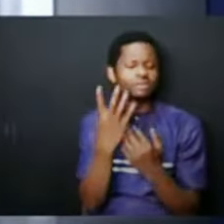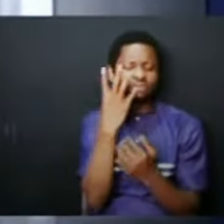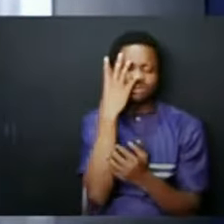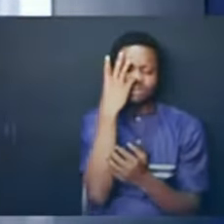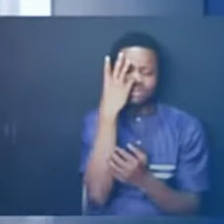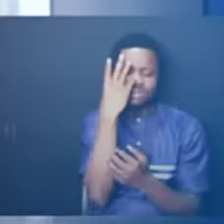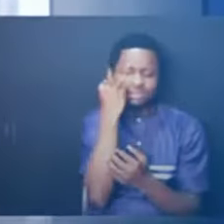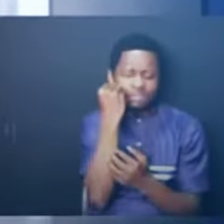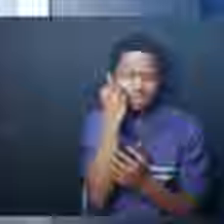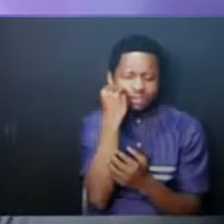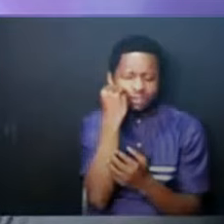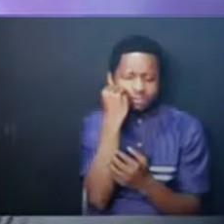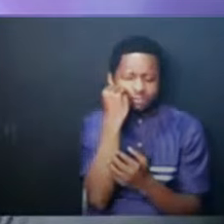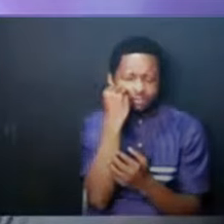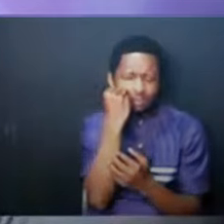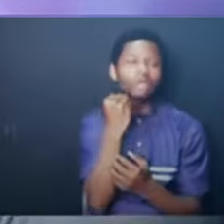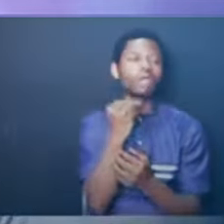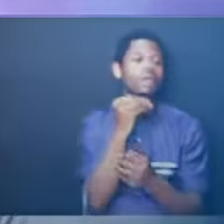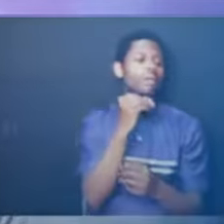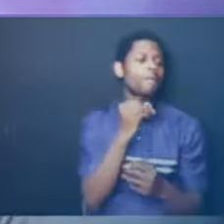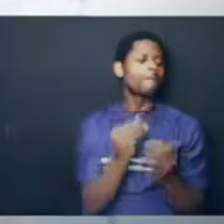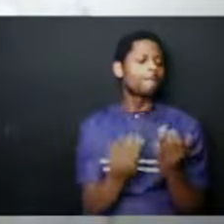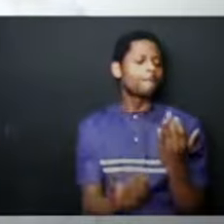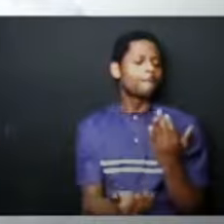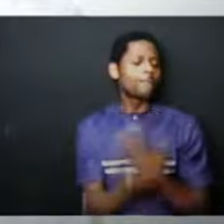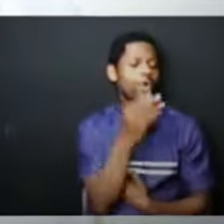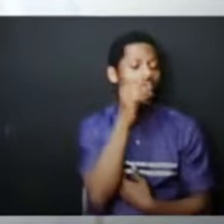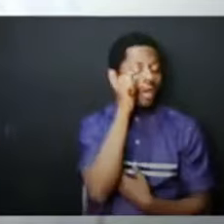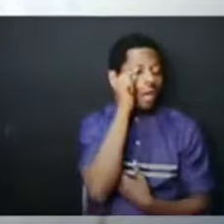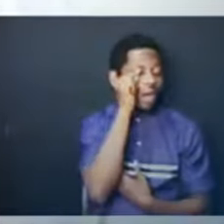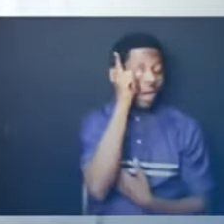you discuss with your wife. That